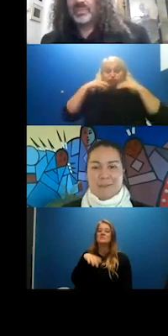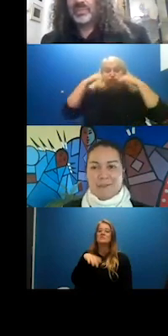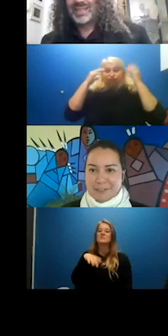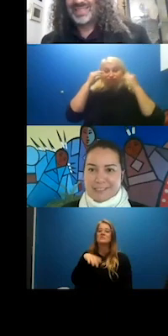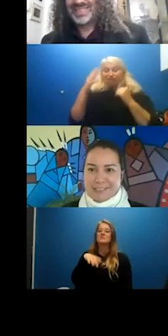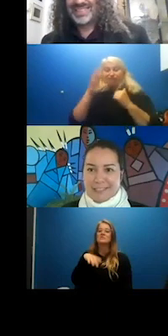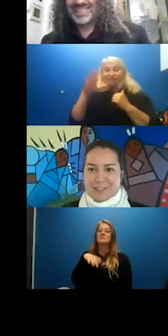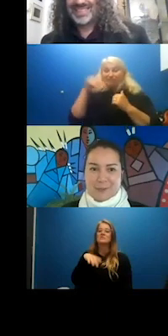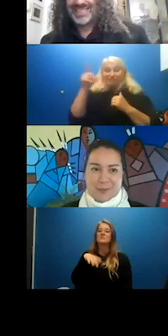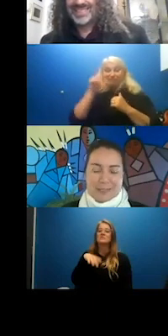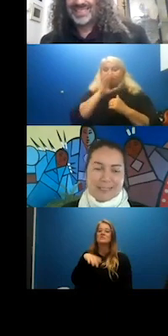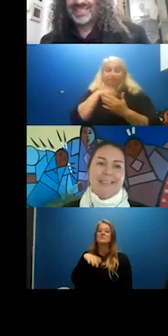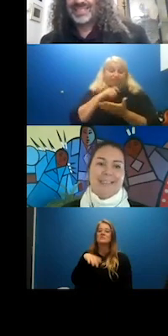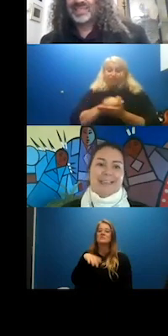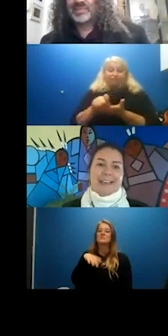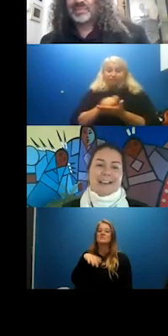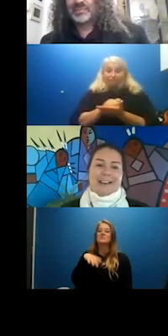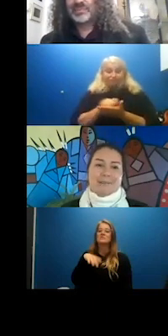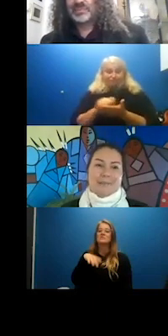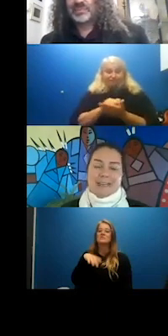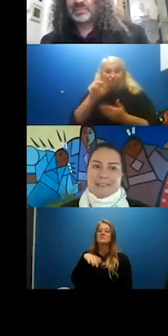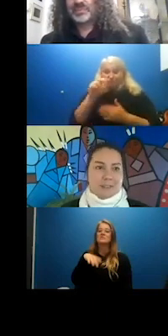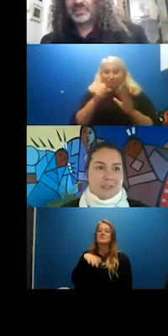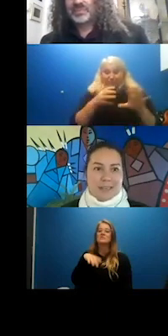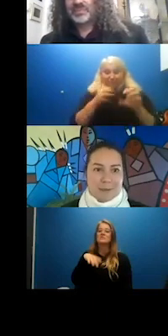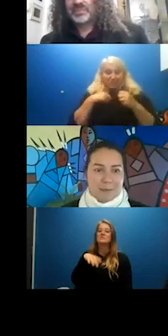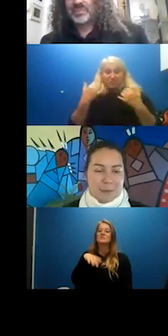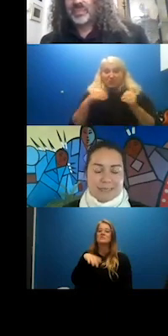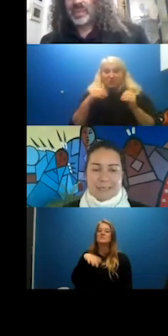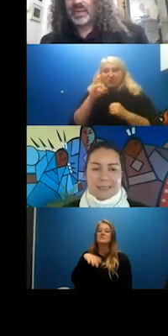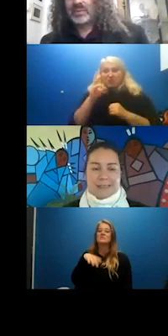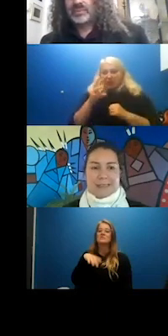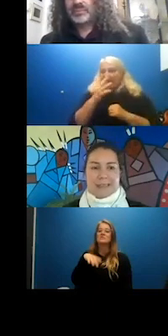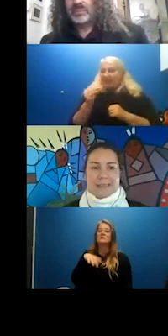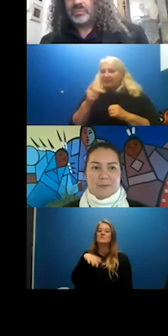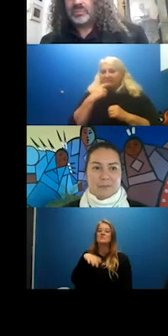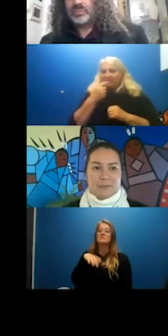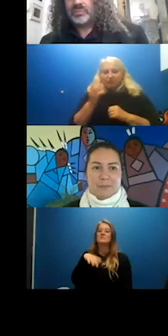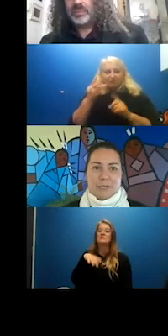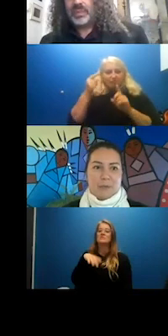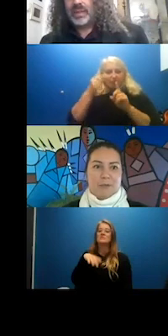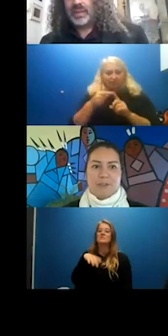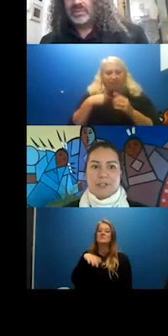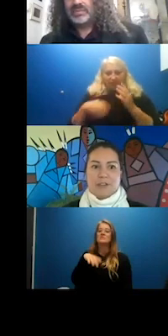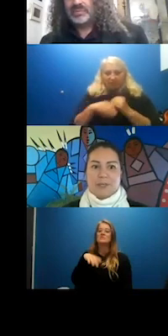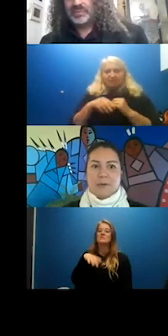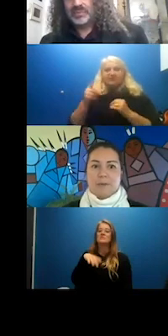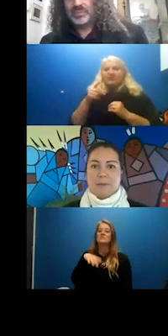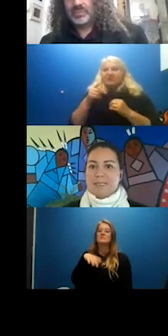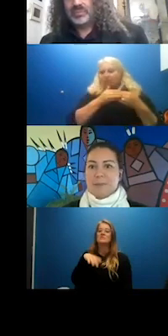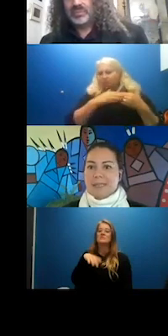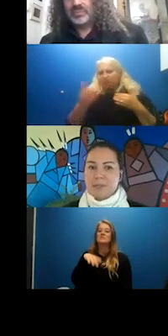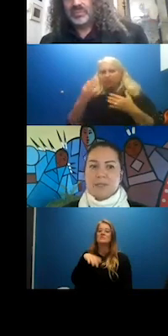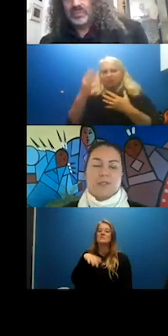down furiously as you've been speaking. And just a couple of points that I added were post-colonial vision of what the problem